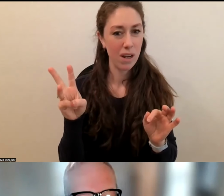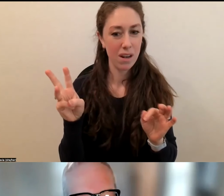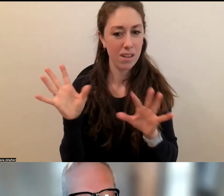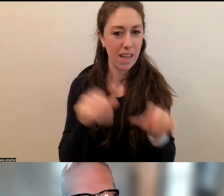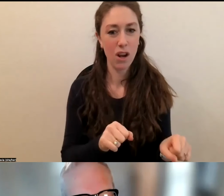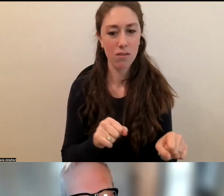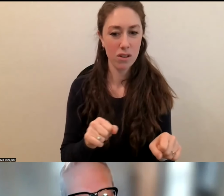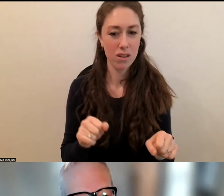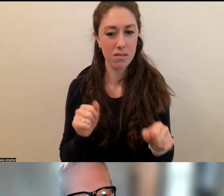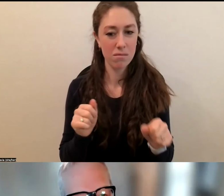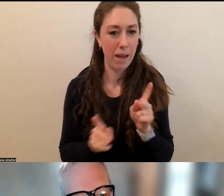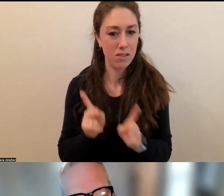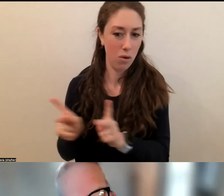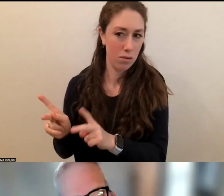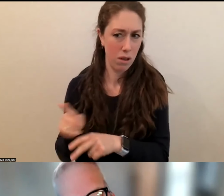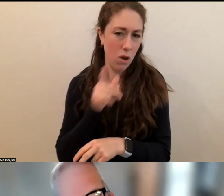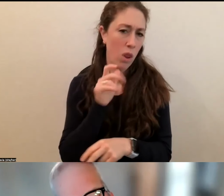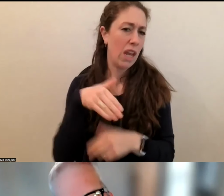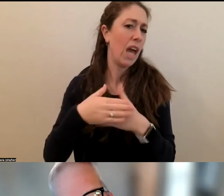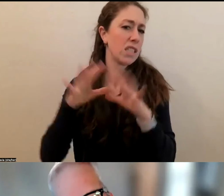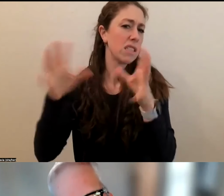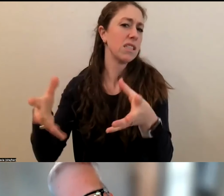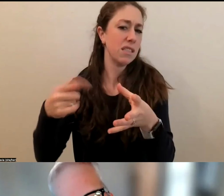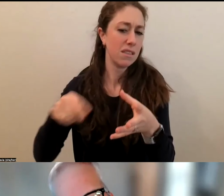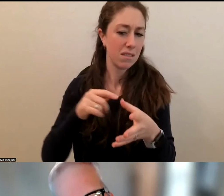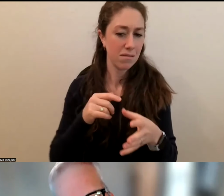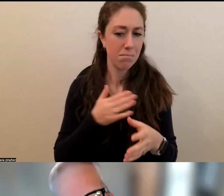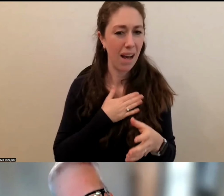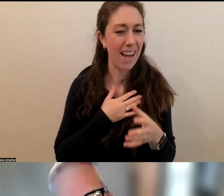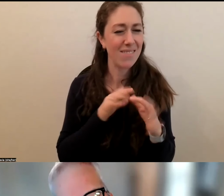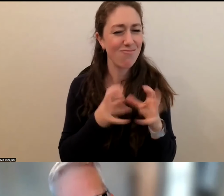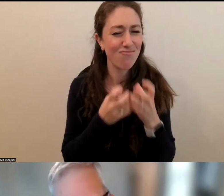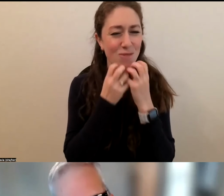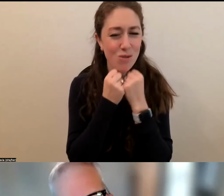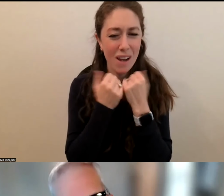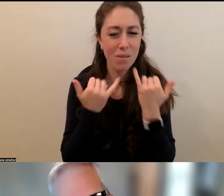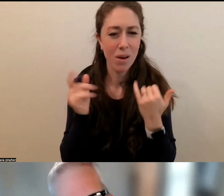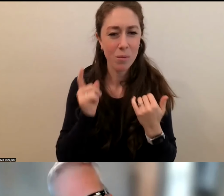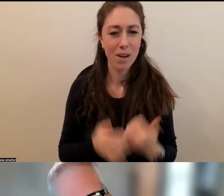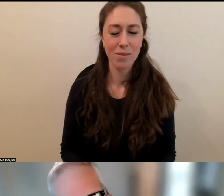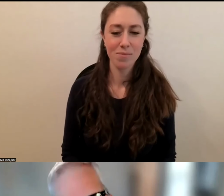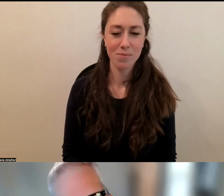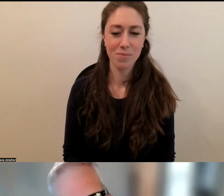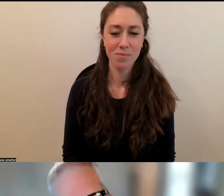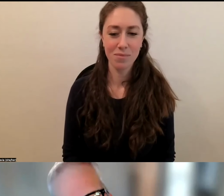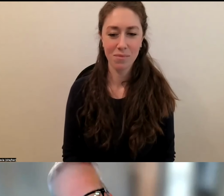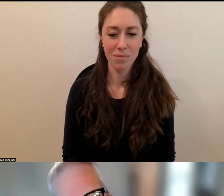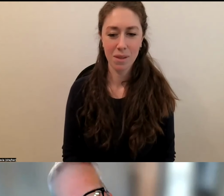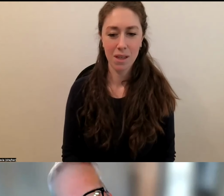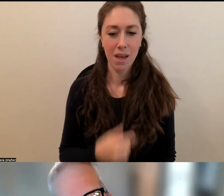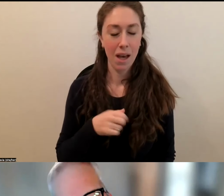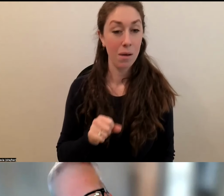okay, well, what's the next bunch of people? Where's my tribe now? And moved up to